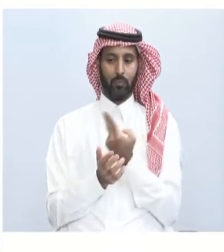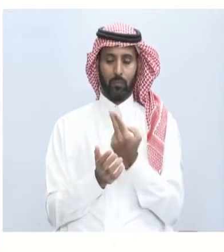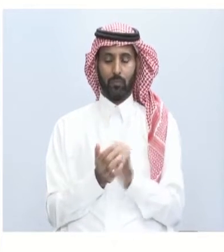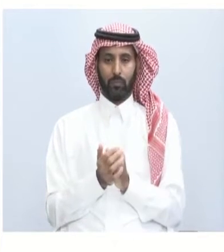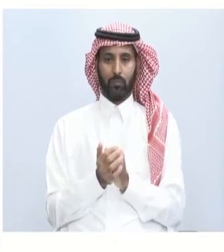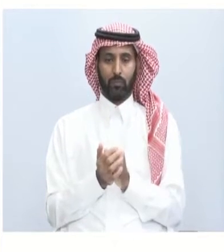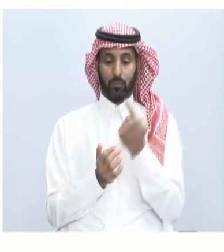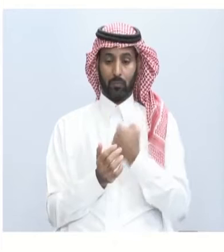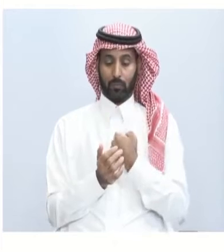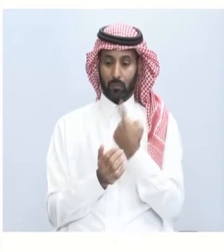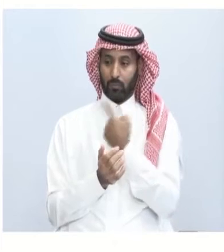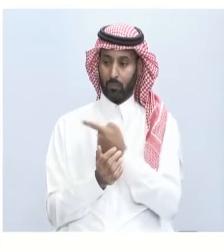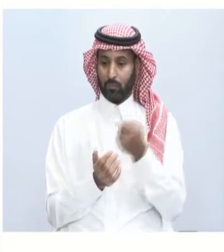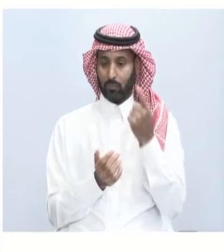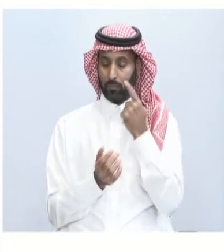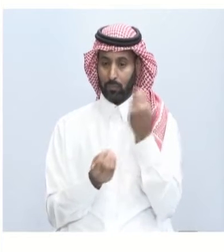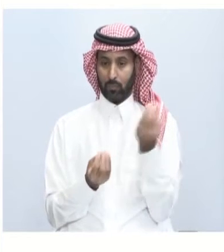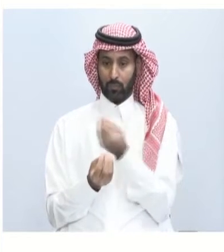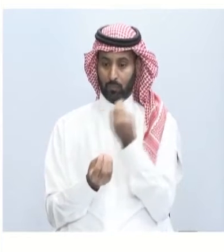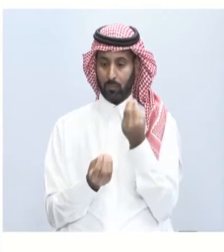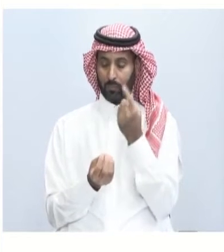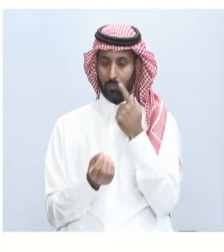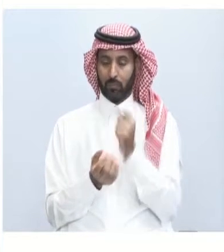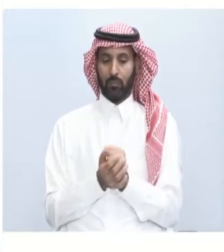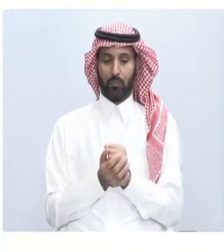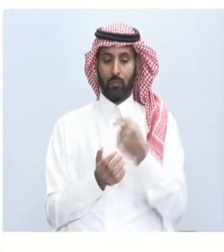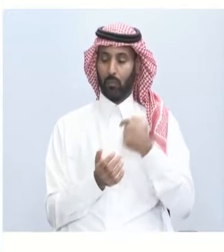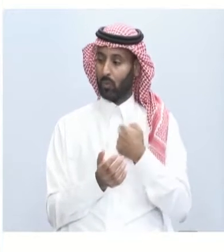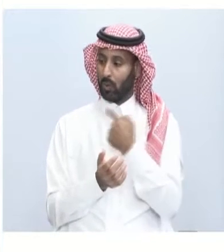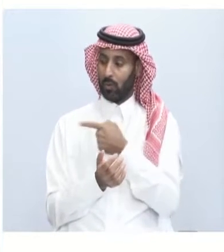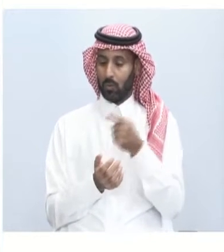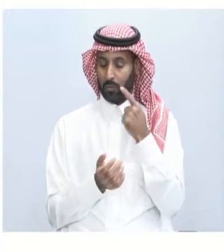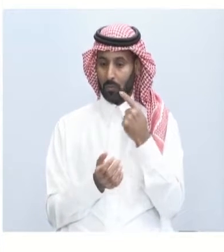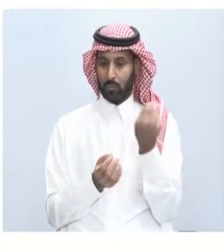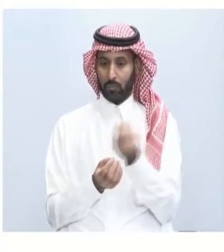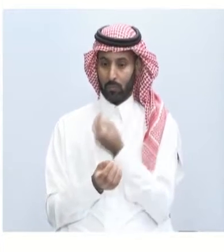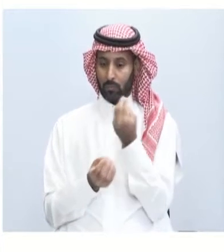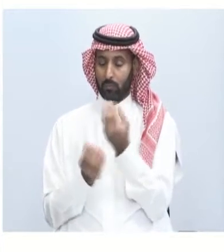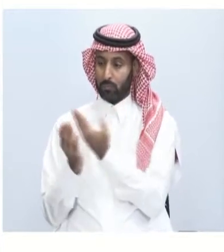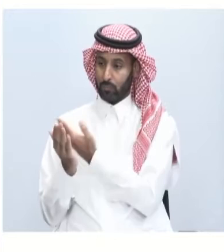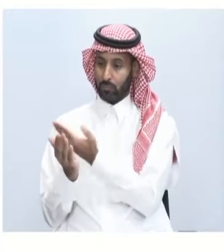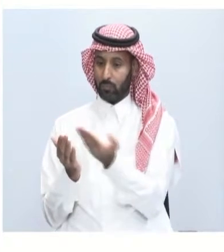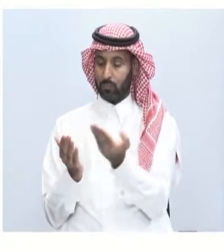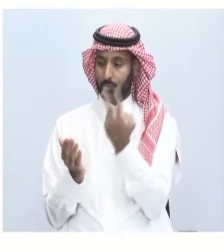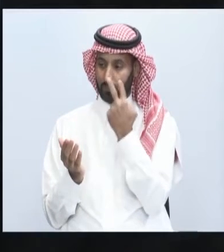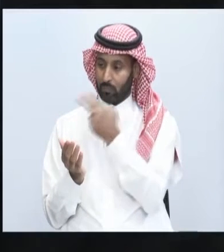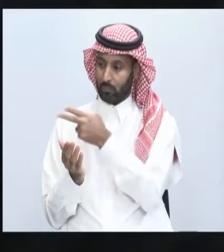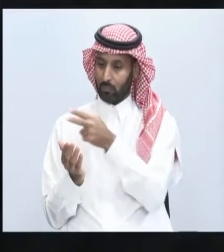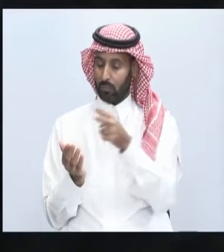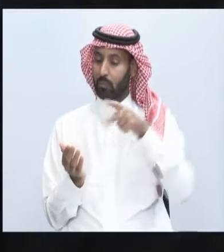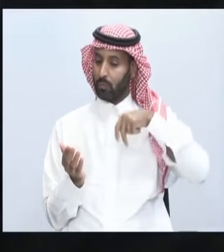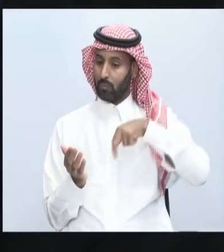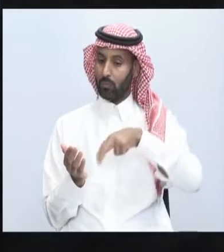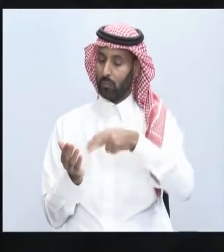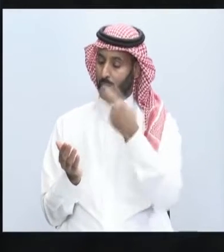now we are on a museum tour. Now we are on a museum tour. We're going to walk around